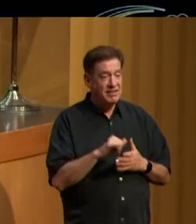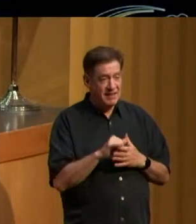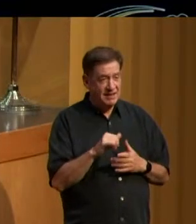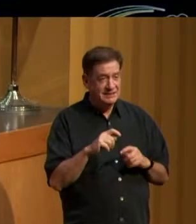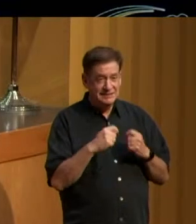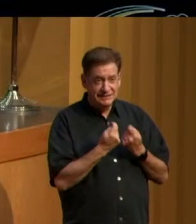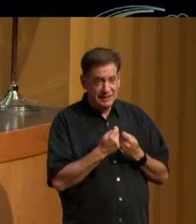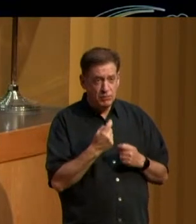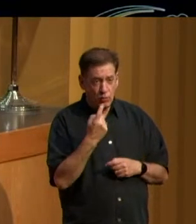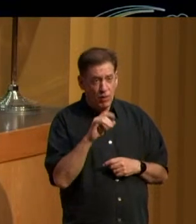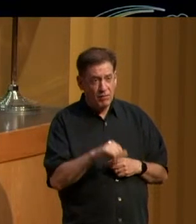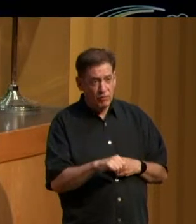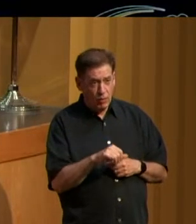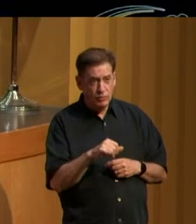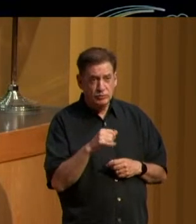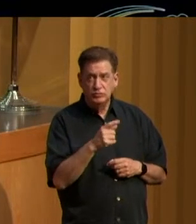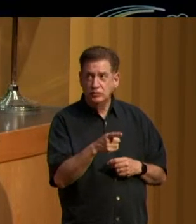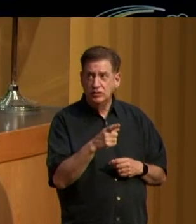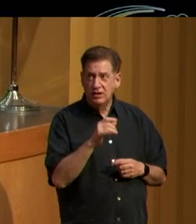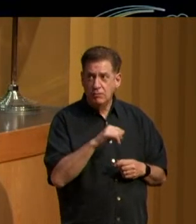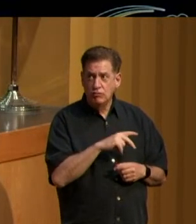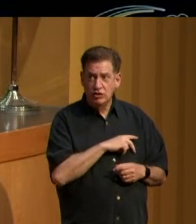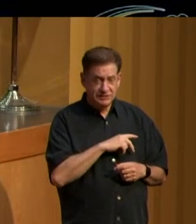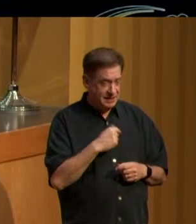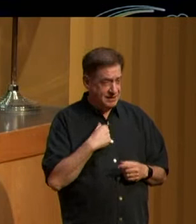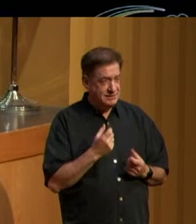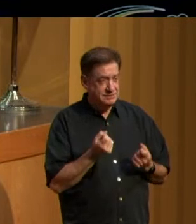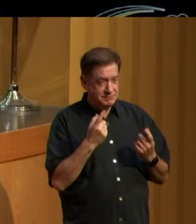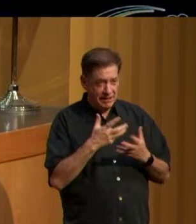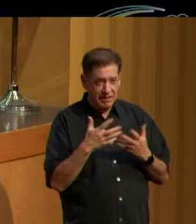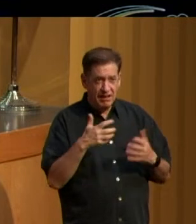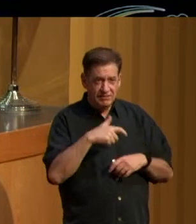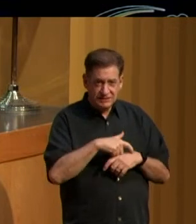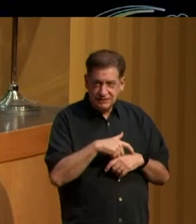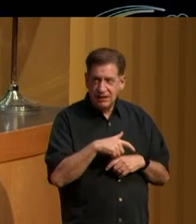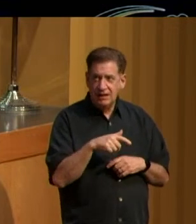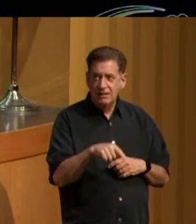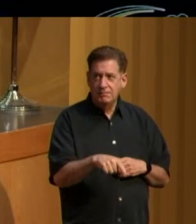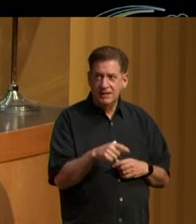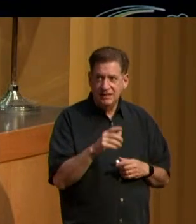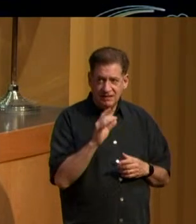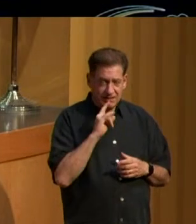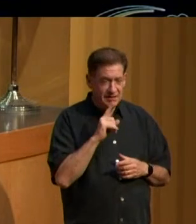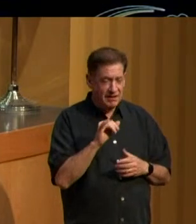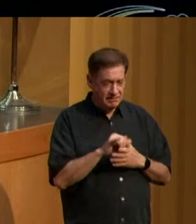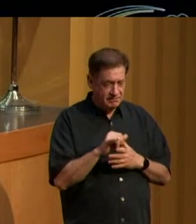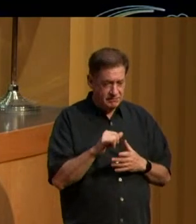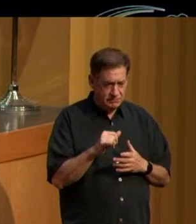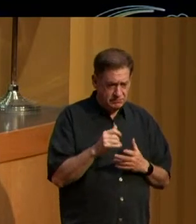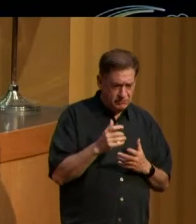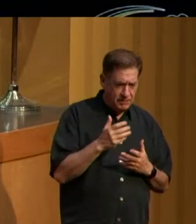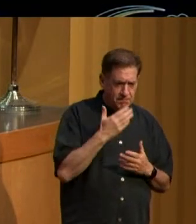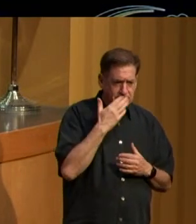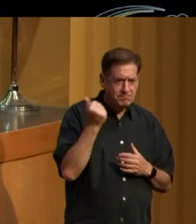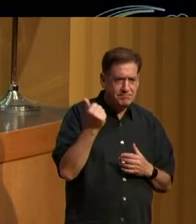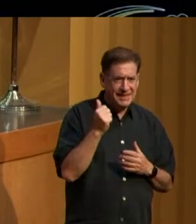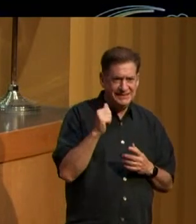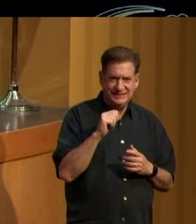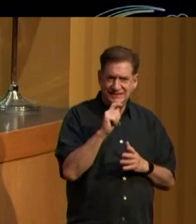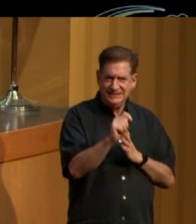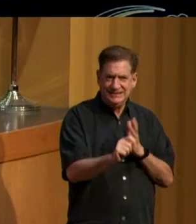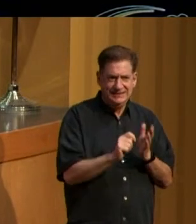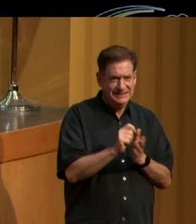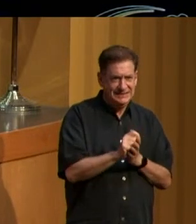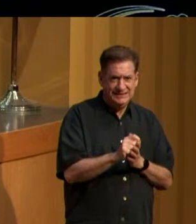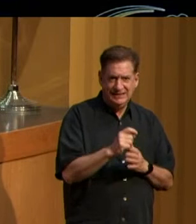and it's one of those where we personally, I spent a lot of time building this program and trying to become not only one of the best teams in Arizona, but